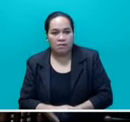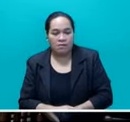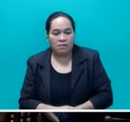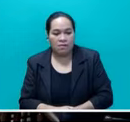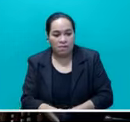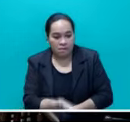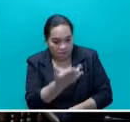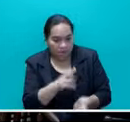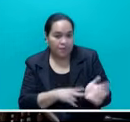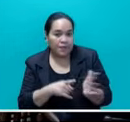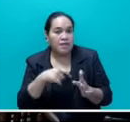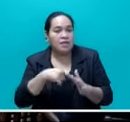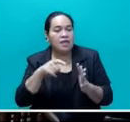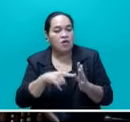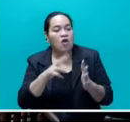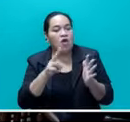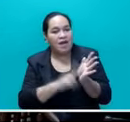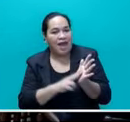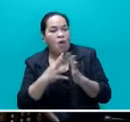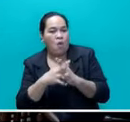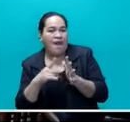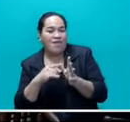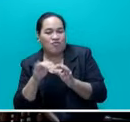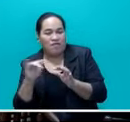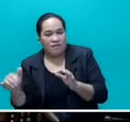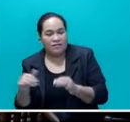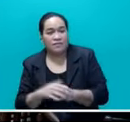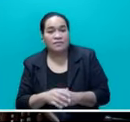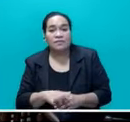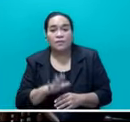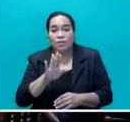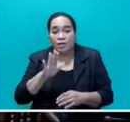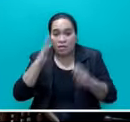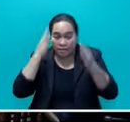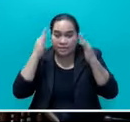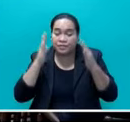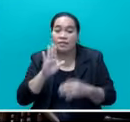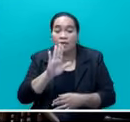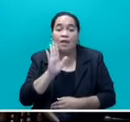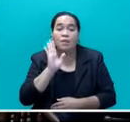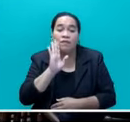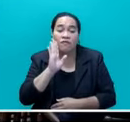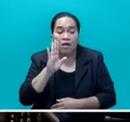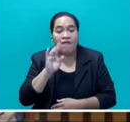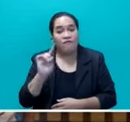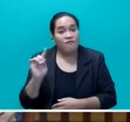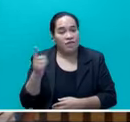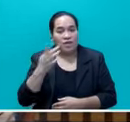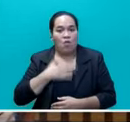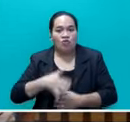Dikunwaikula, you have the floor. Honourable Speaker, thank you. Well, before I, let me just first